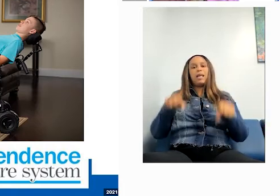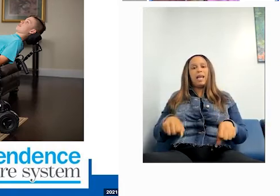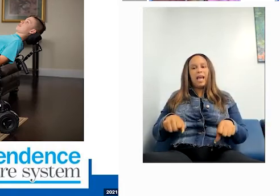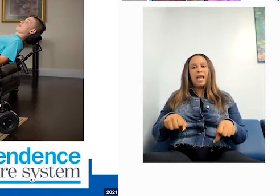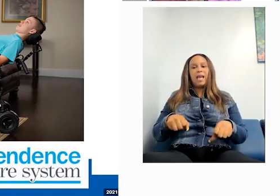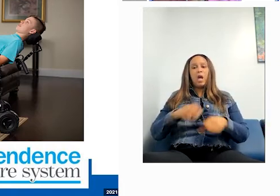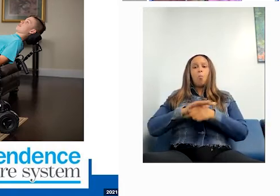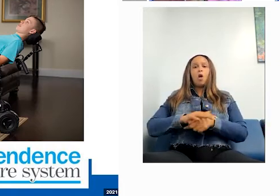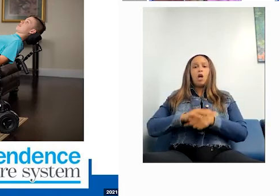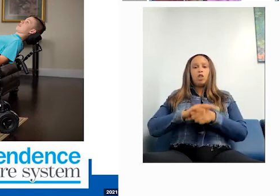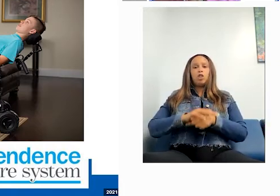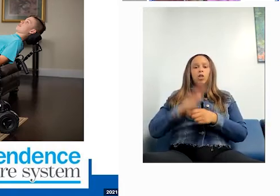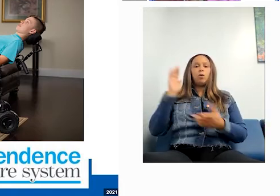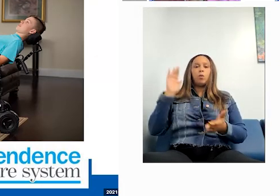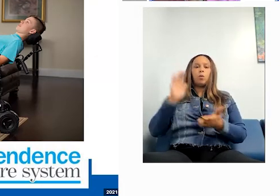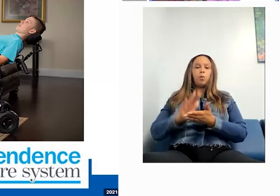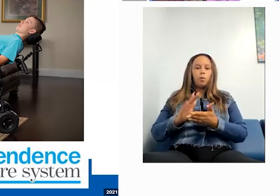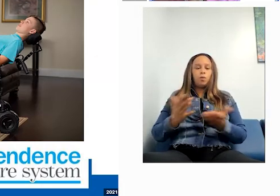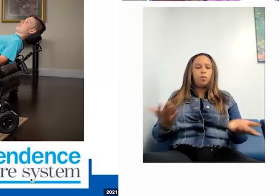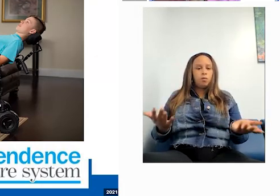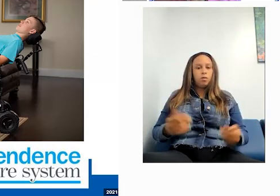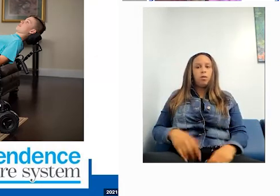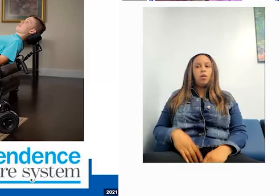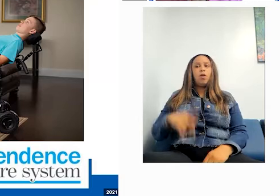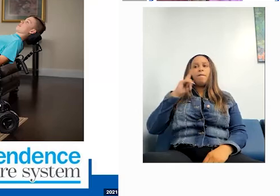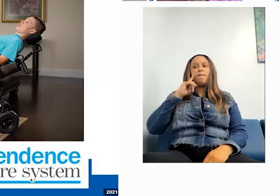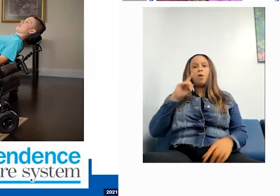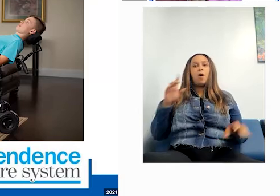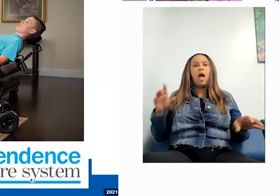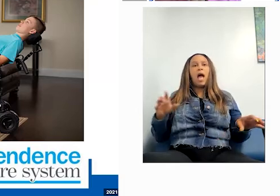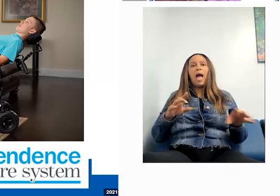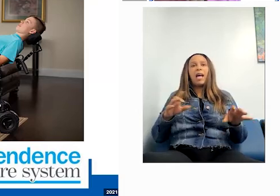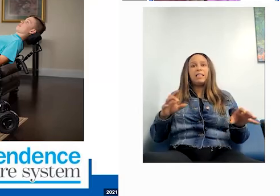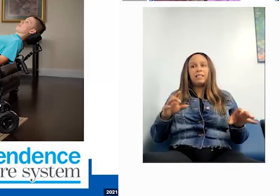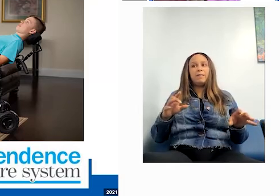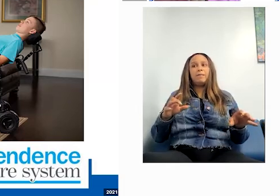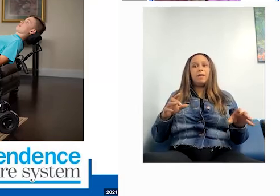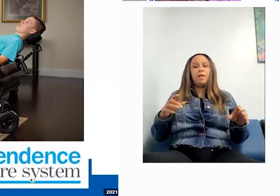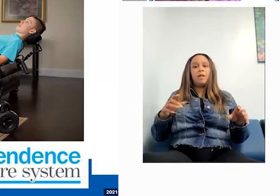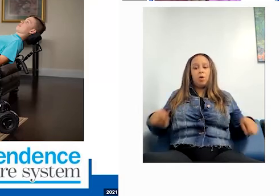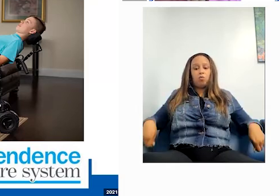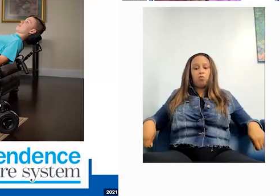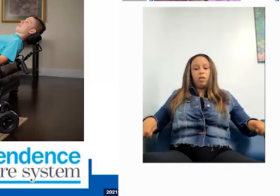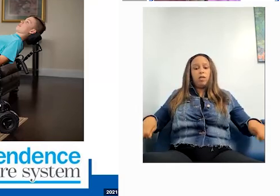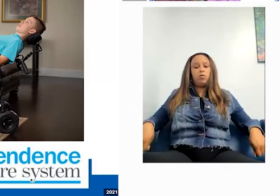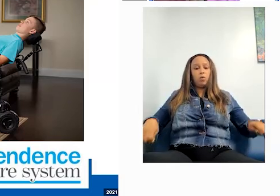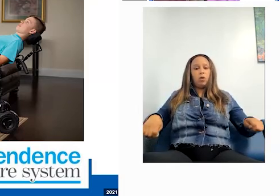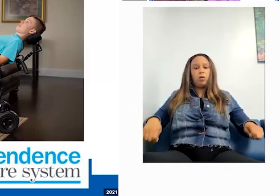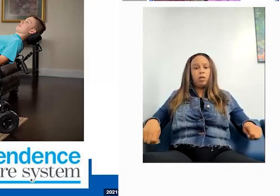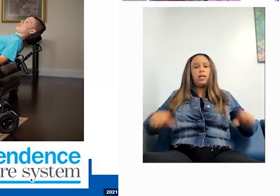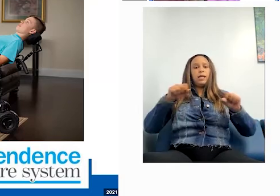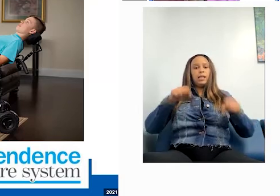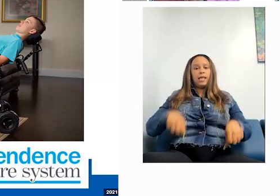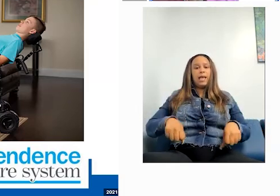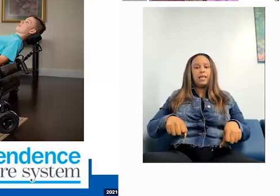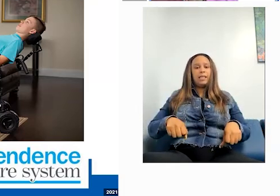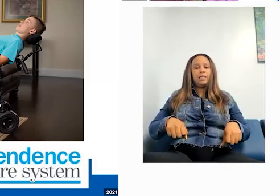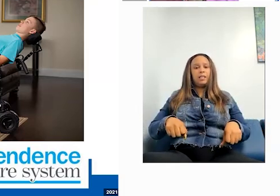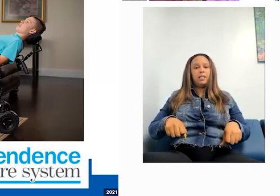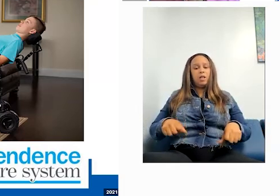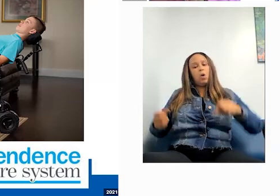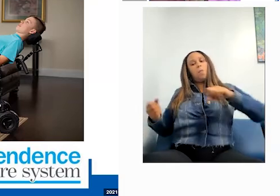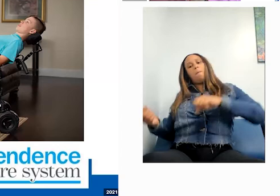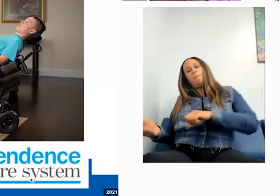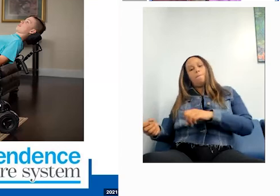pressure? And for an active manual wheelchair rider, they may be able to shift their own weight and